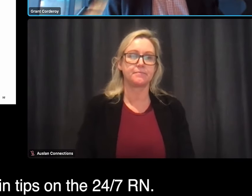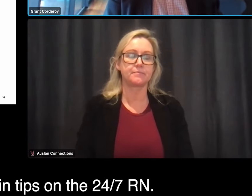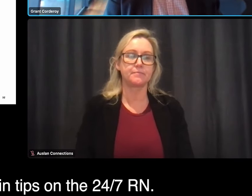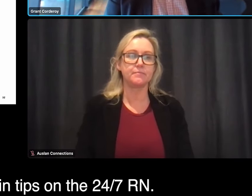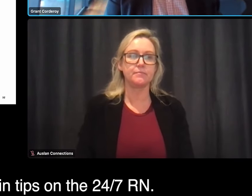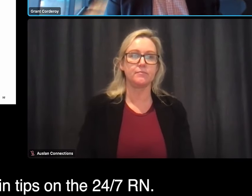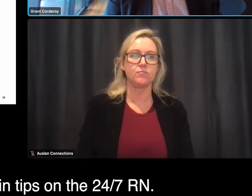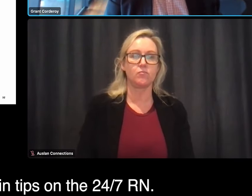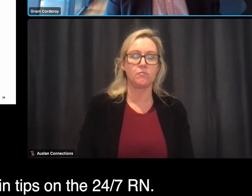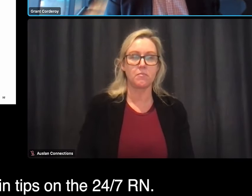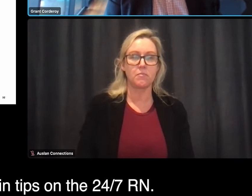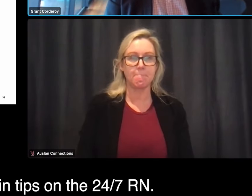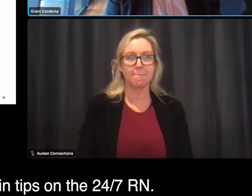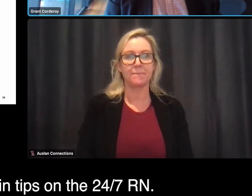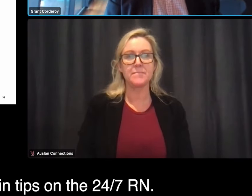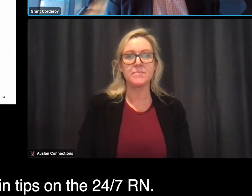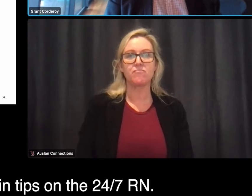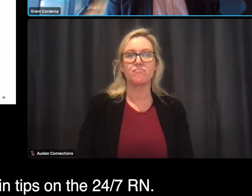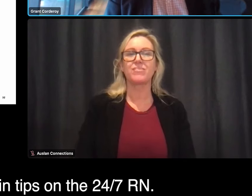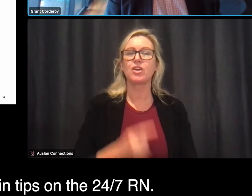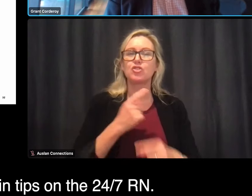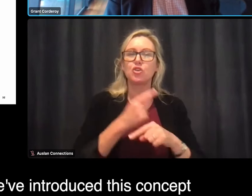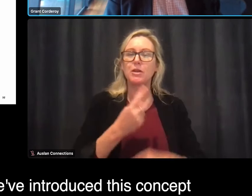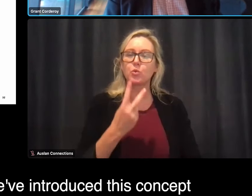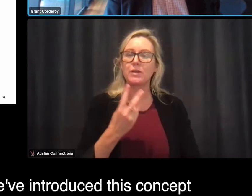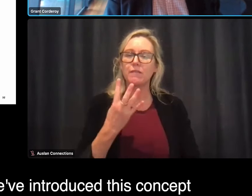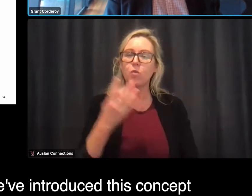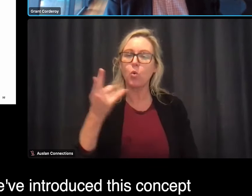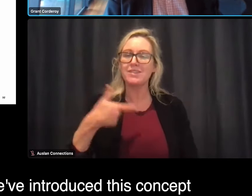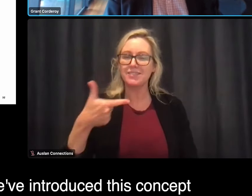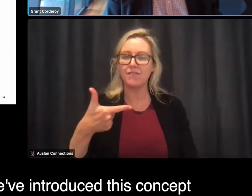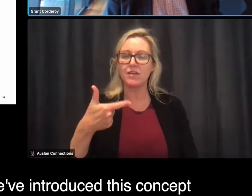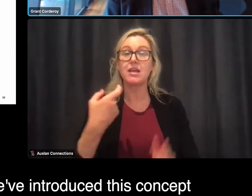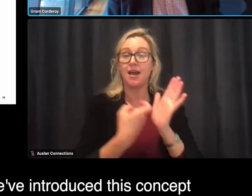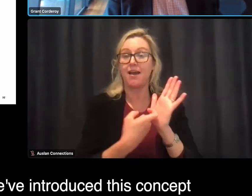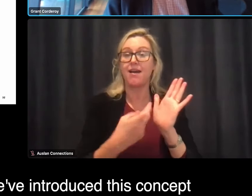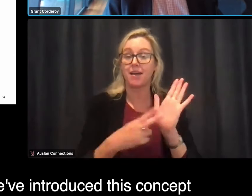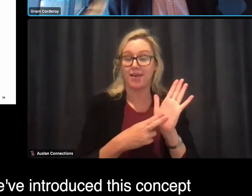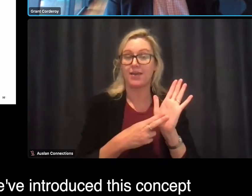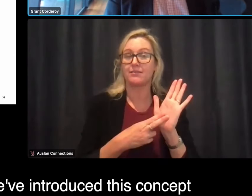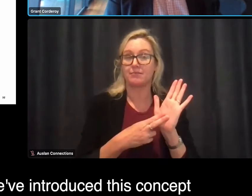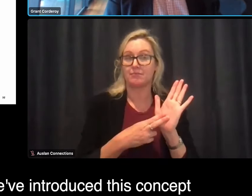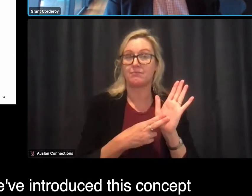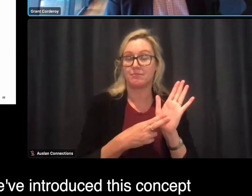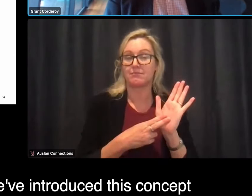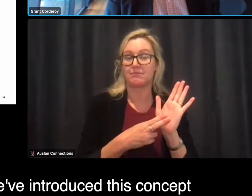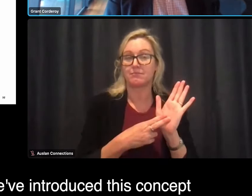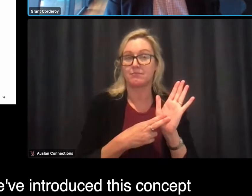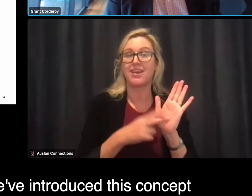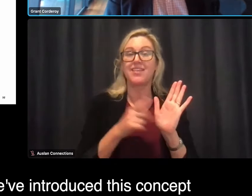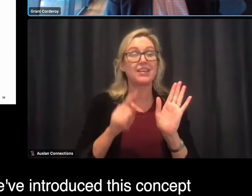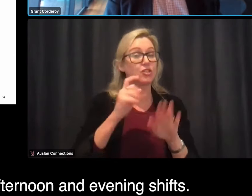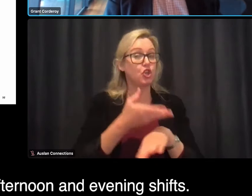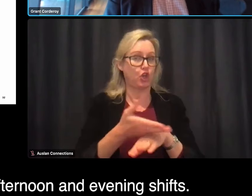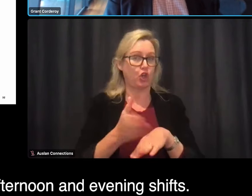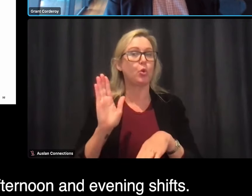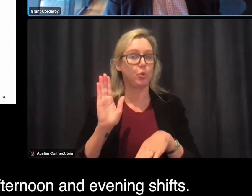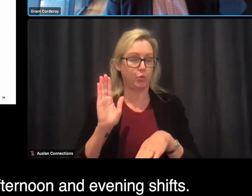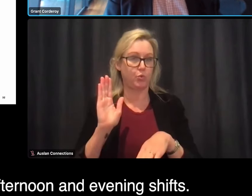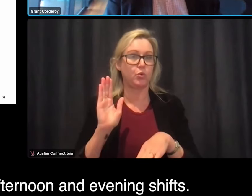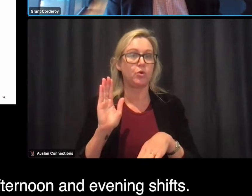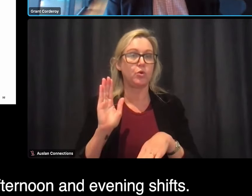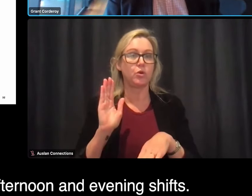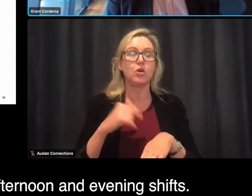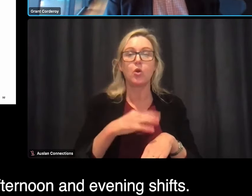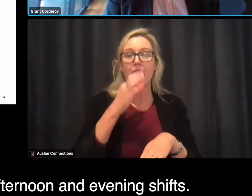And these are just, again, tips on the 24/7 RMs. This is an area, as I said, we've introduced this concept of asking